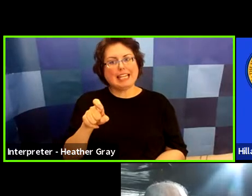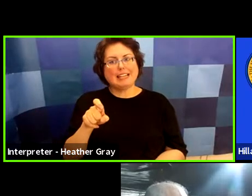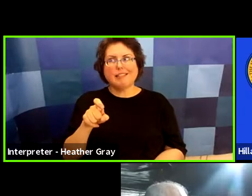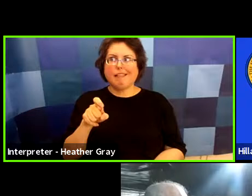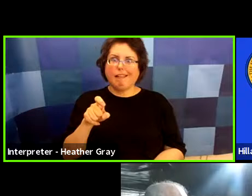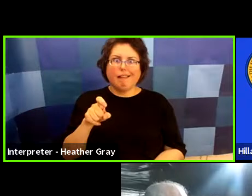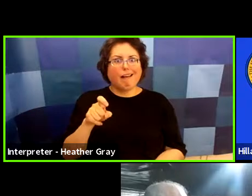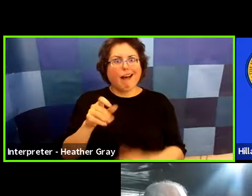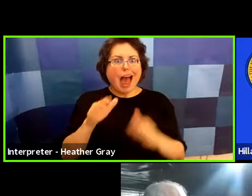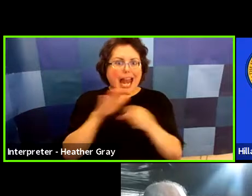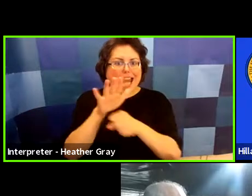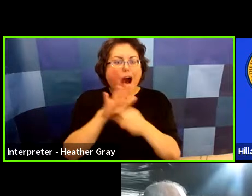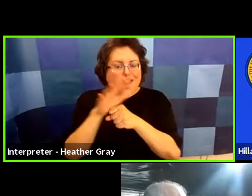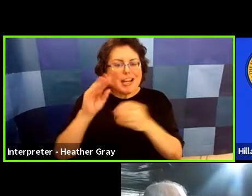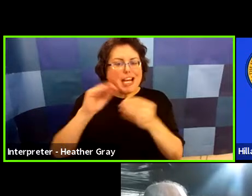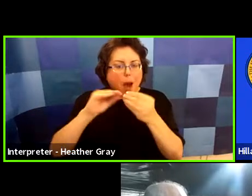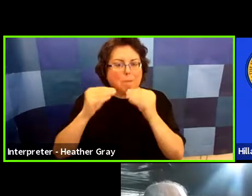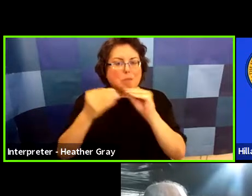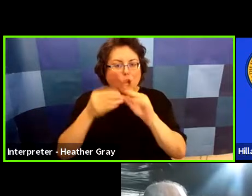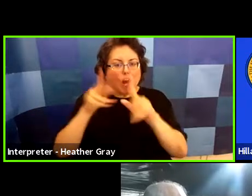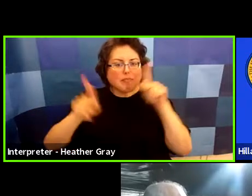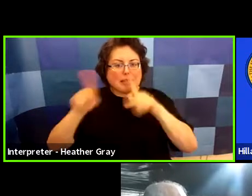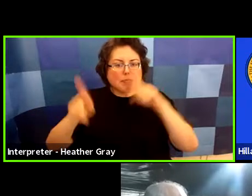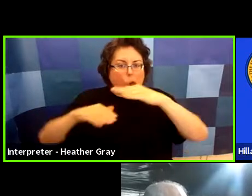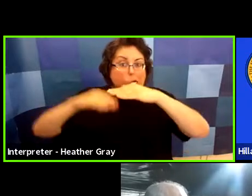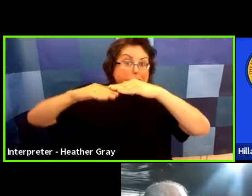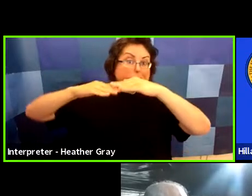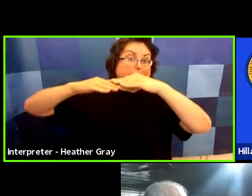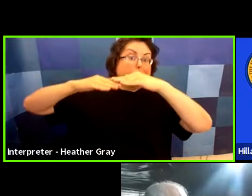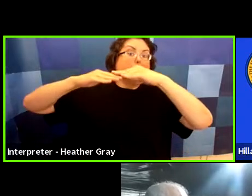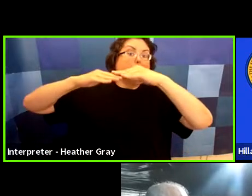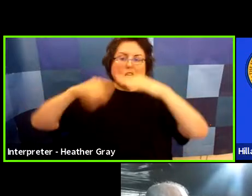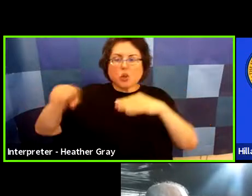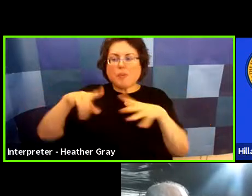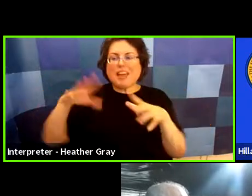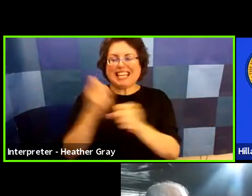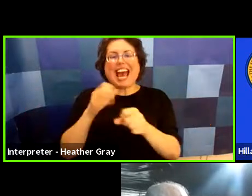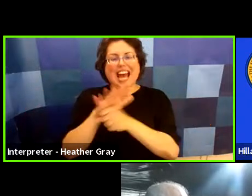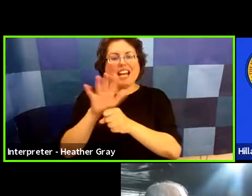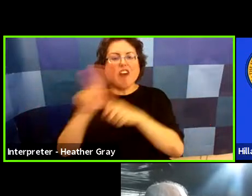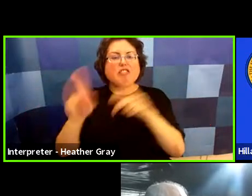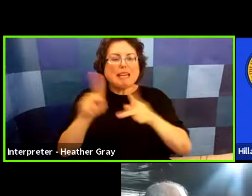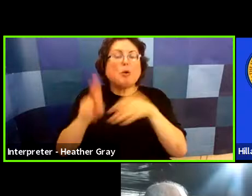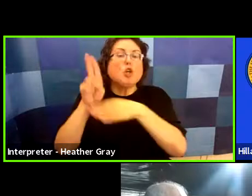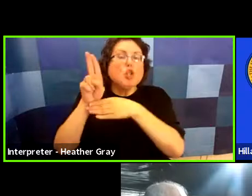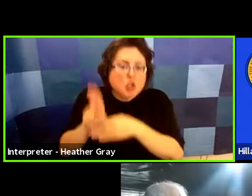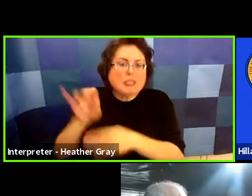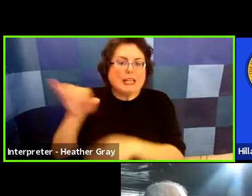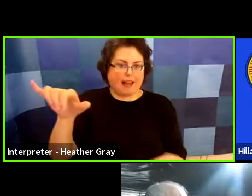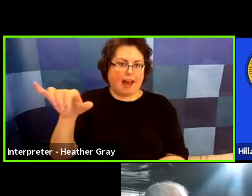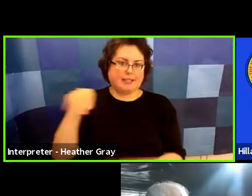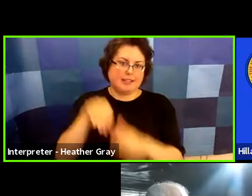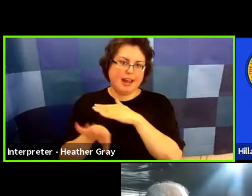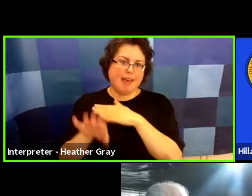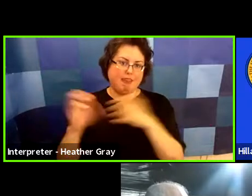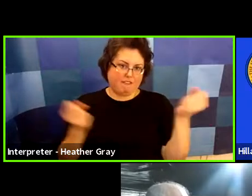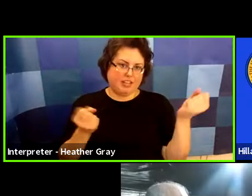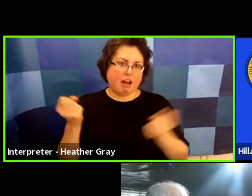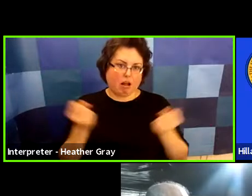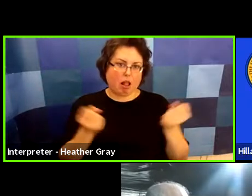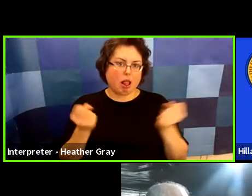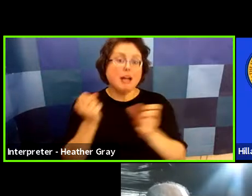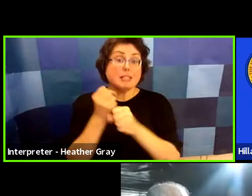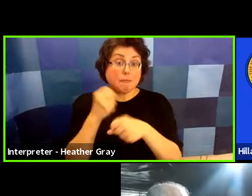of number of people so that they get enough, you know, people in the vehicle to make it